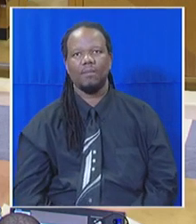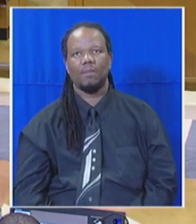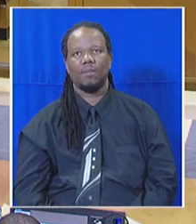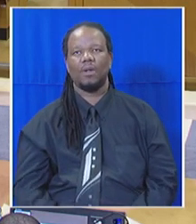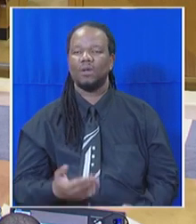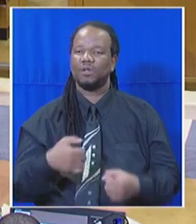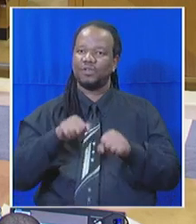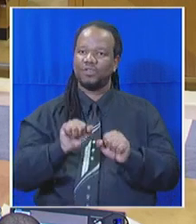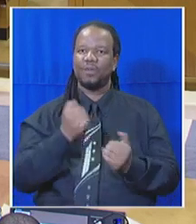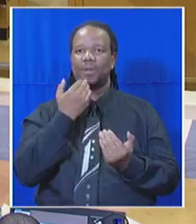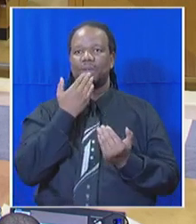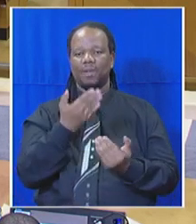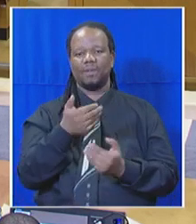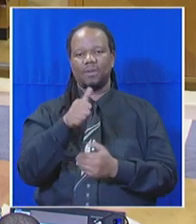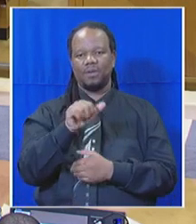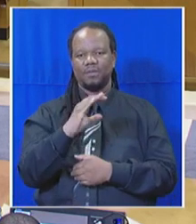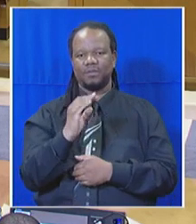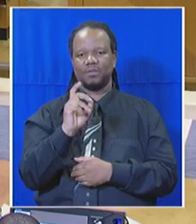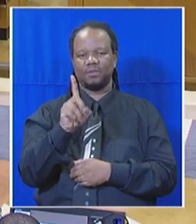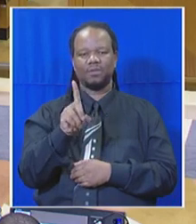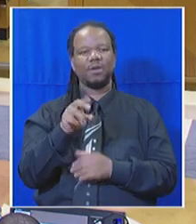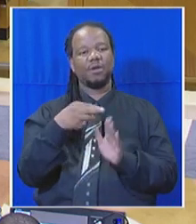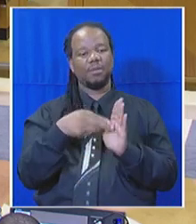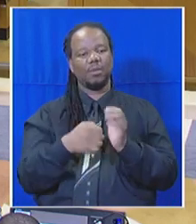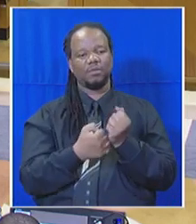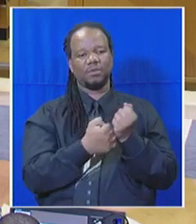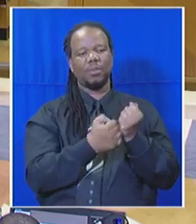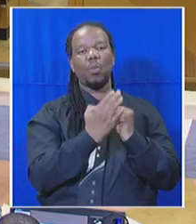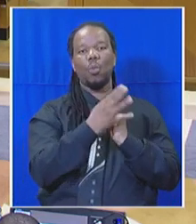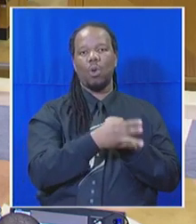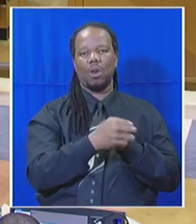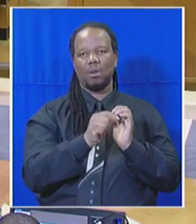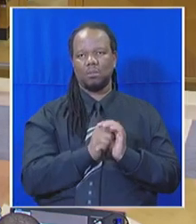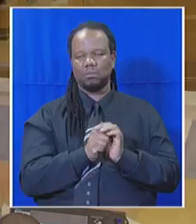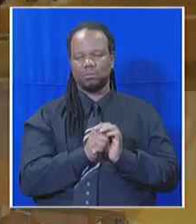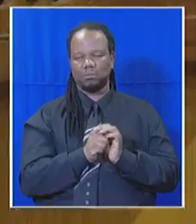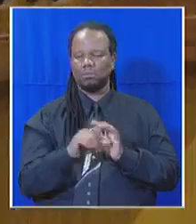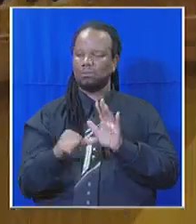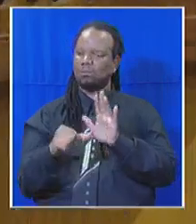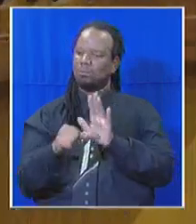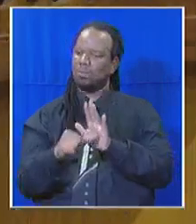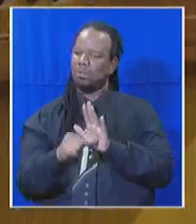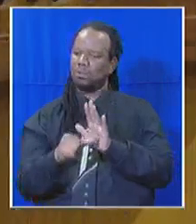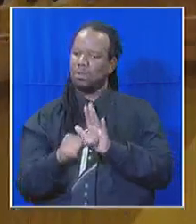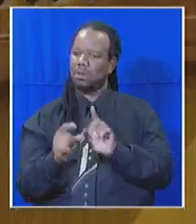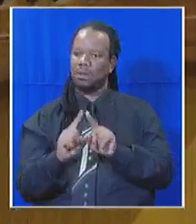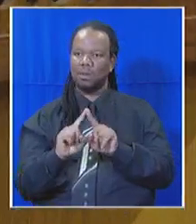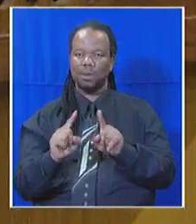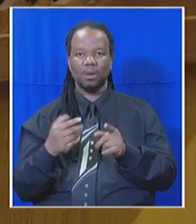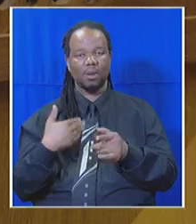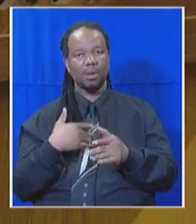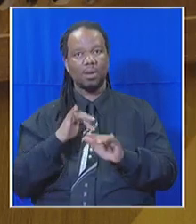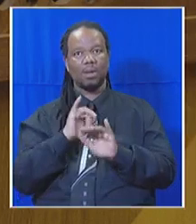Thank you, Chairperson. The ACDP will support this report. I think it's important to note that as far as the briefing patterns are